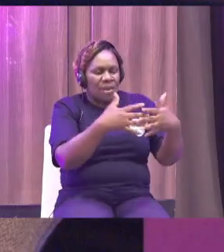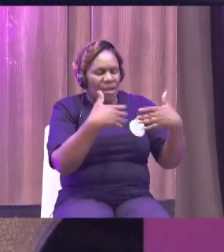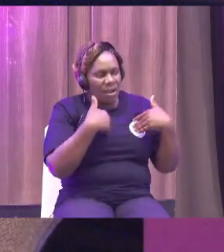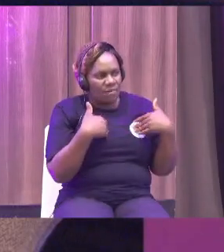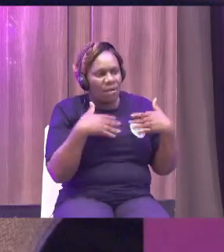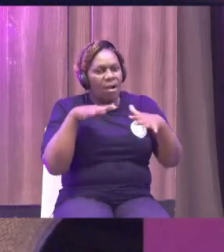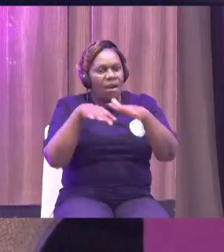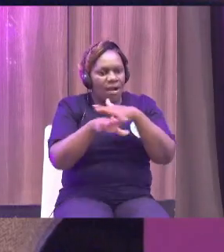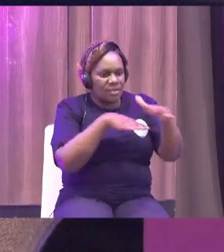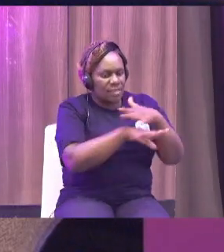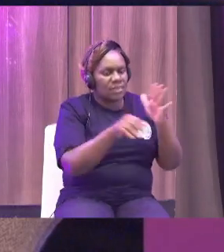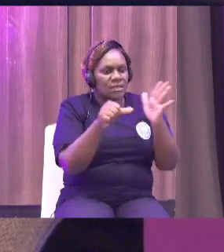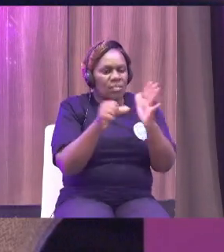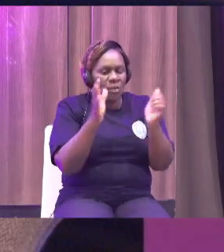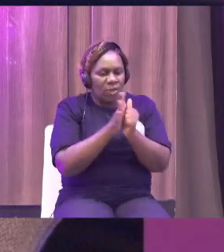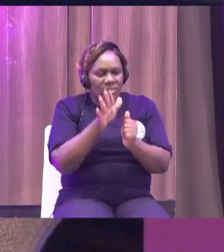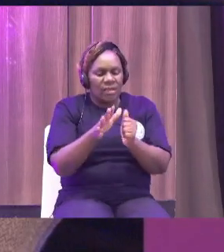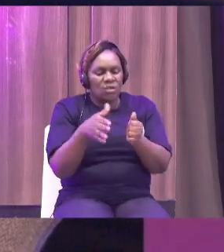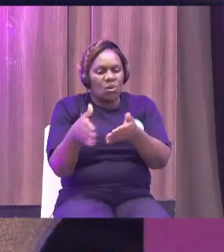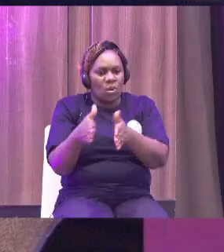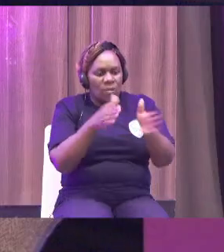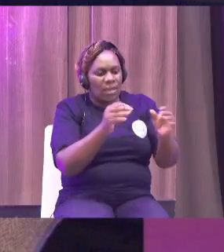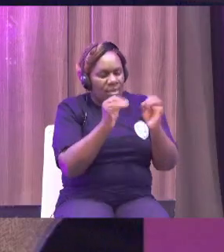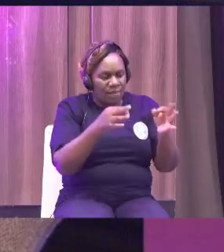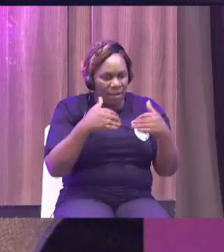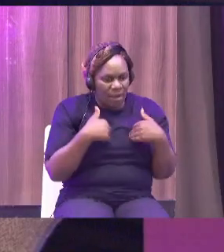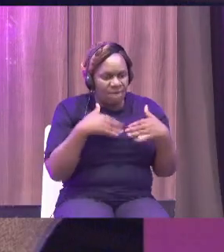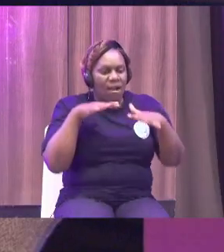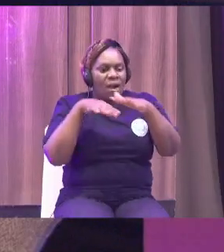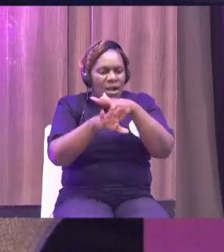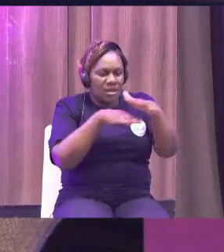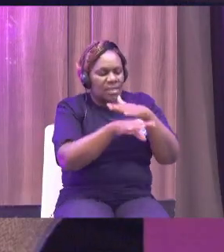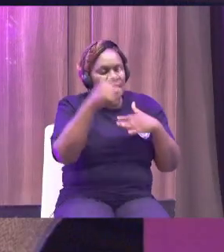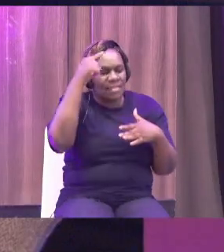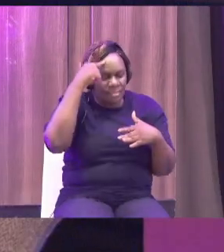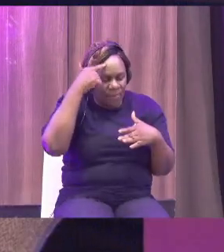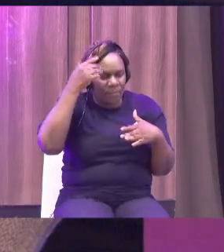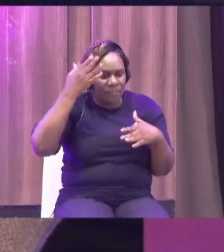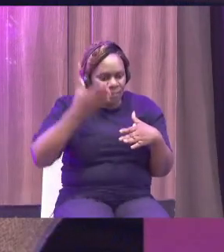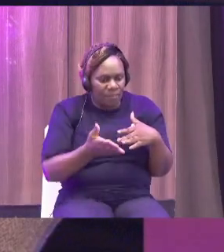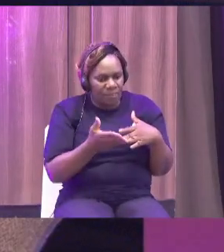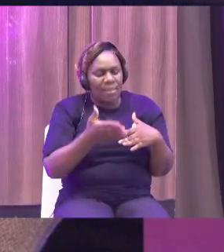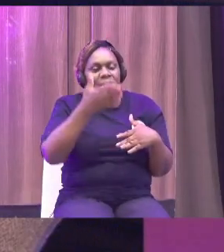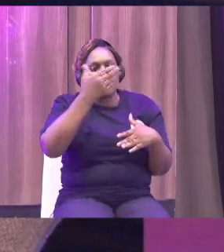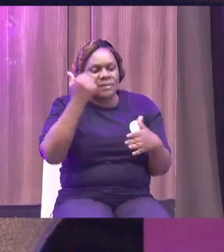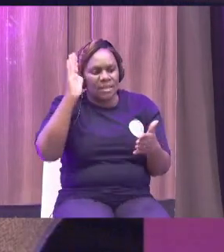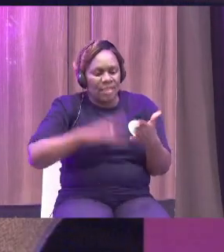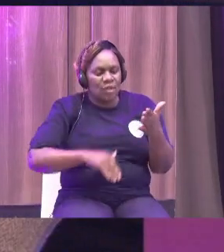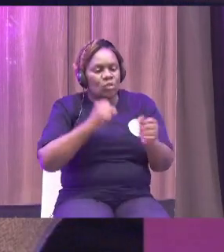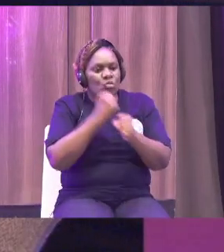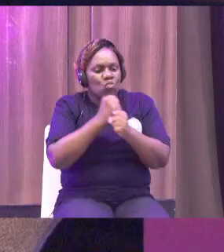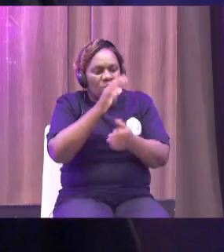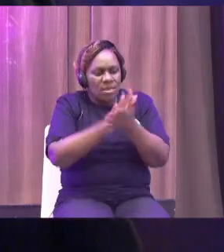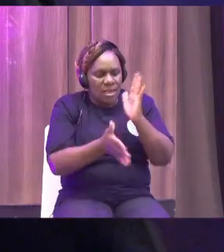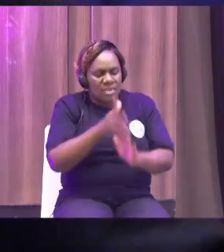some access trouble with that formulation, but if there is access, I think it might be better than doing nothing. Okay,